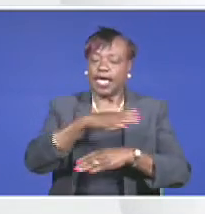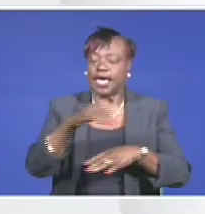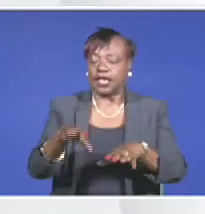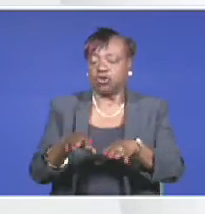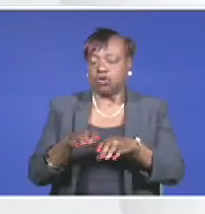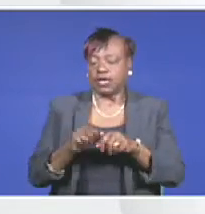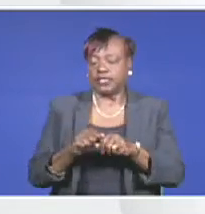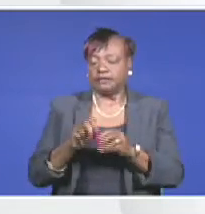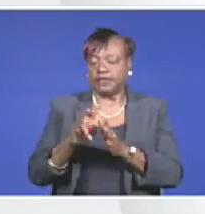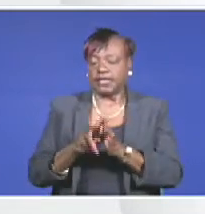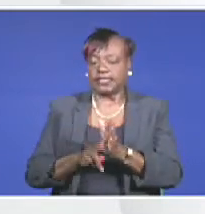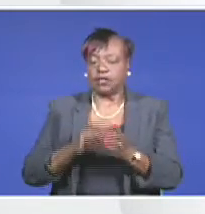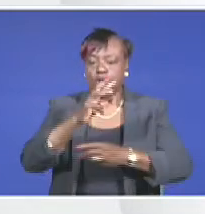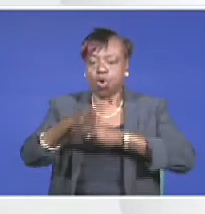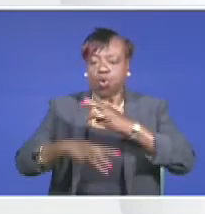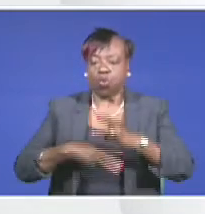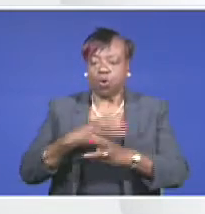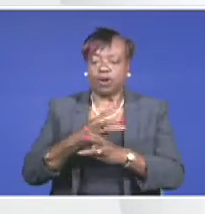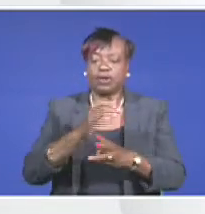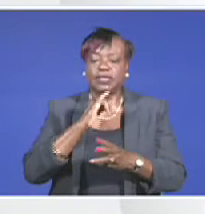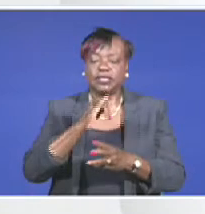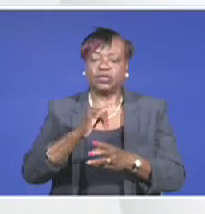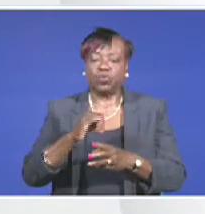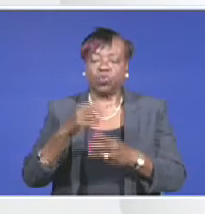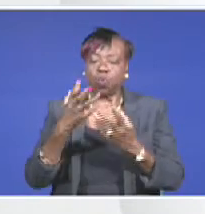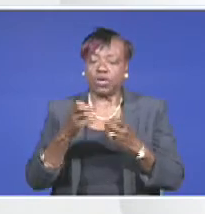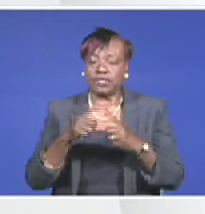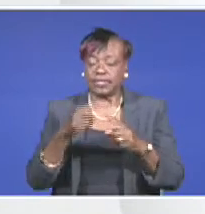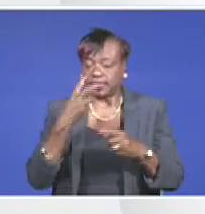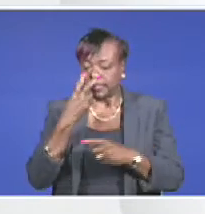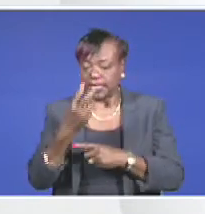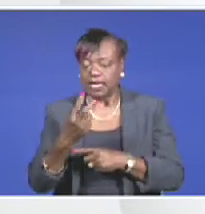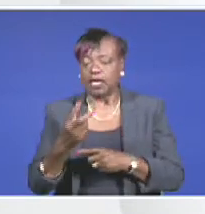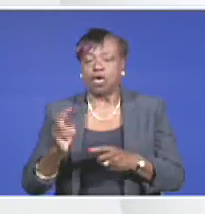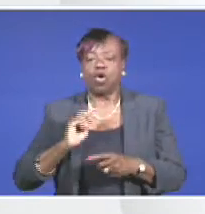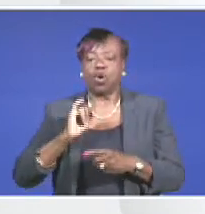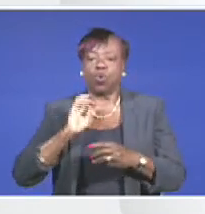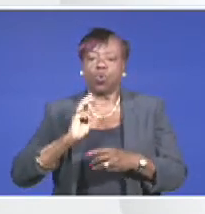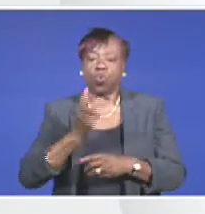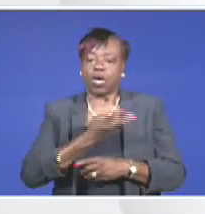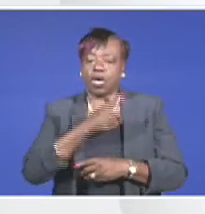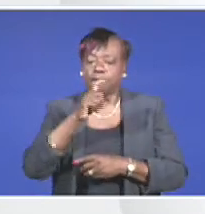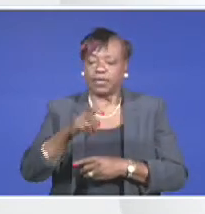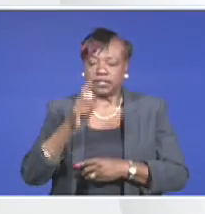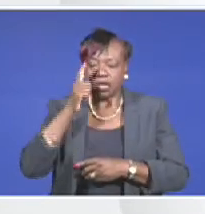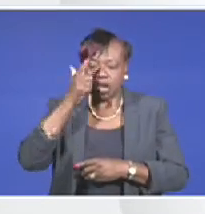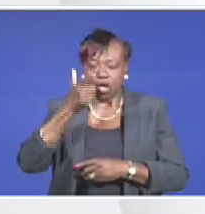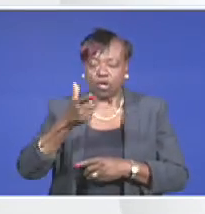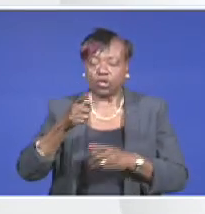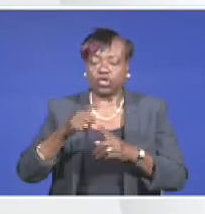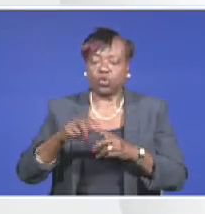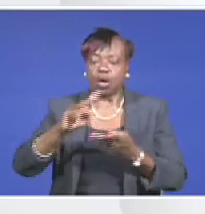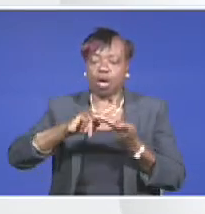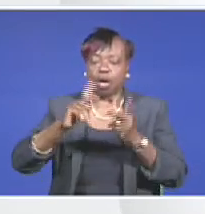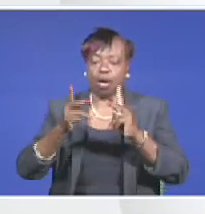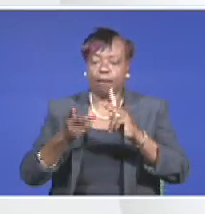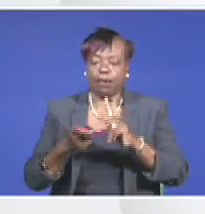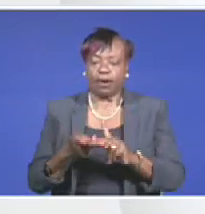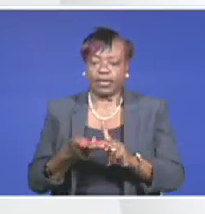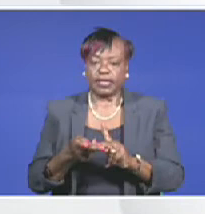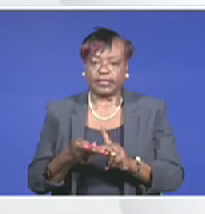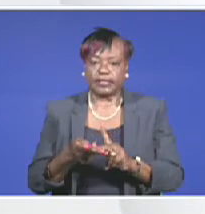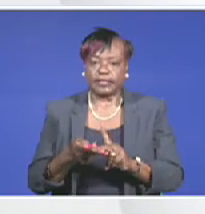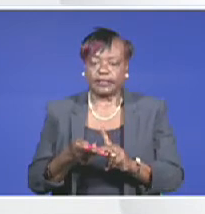attractiveness that the world is starting to see. And we have to really look to our partners